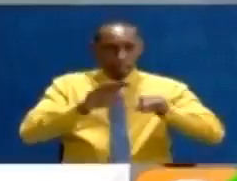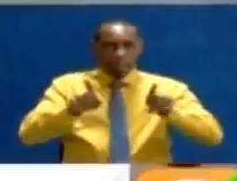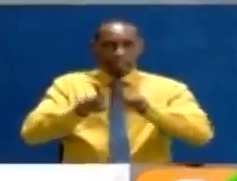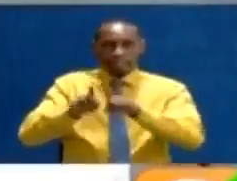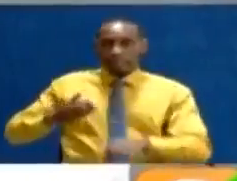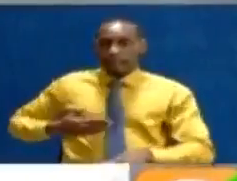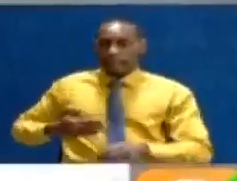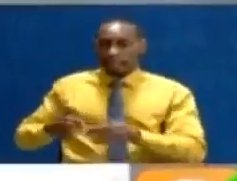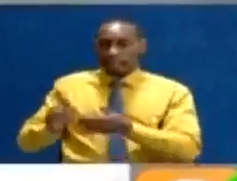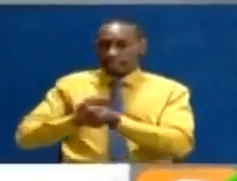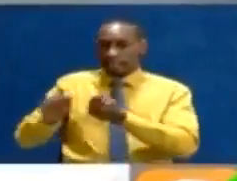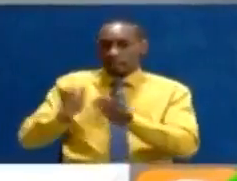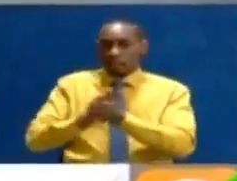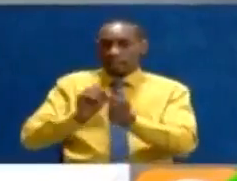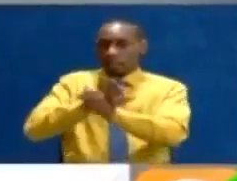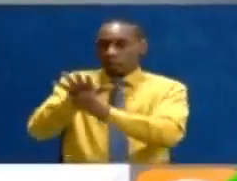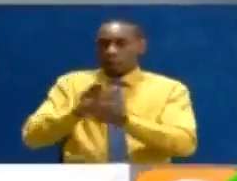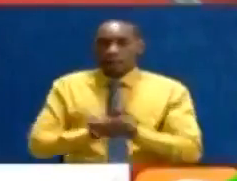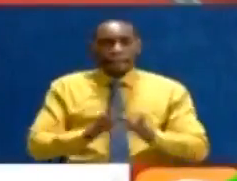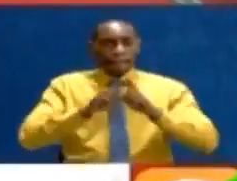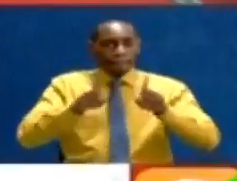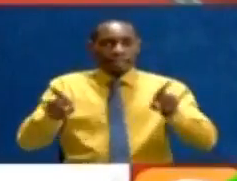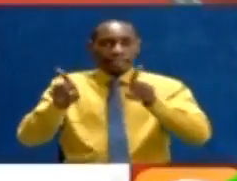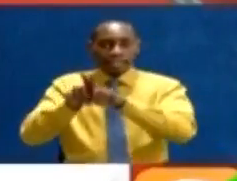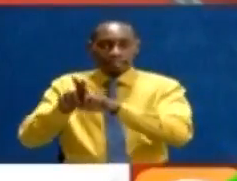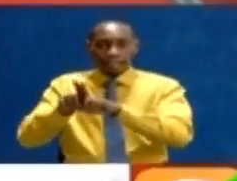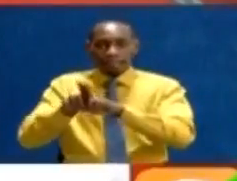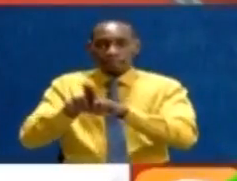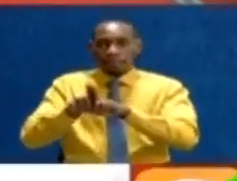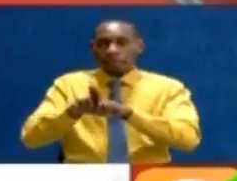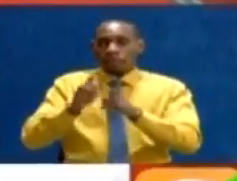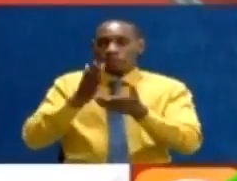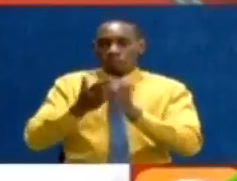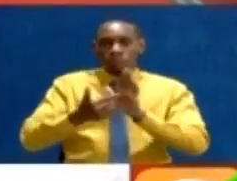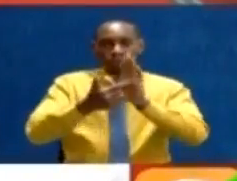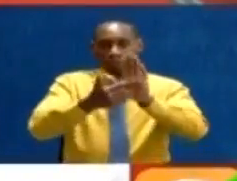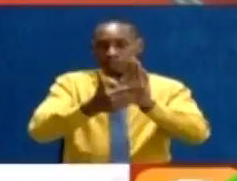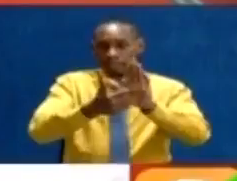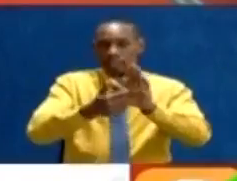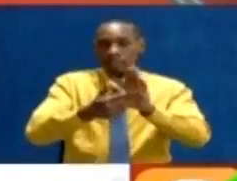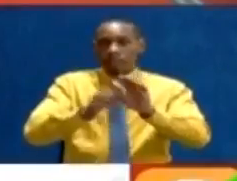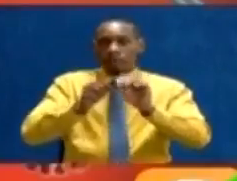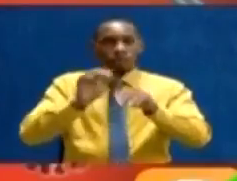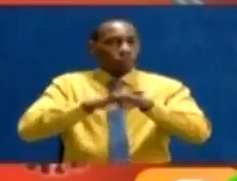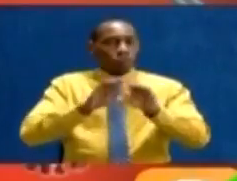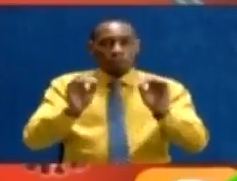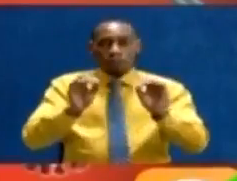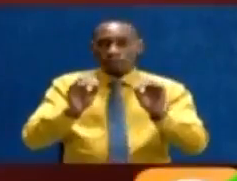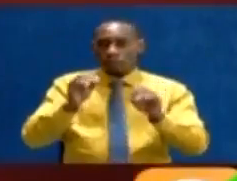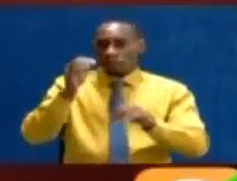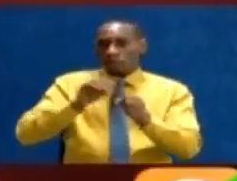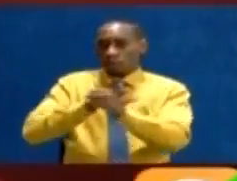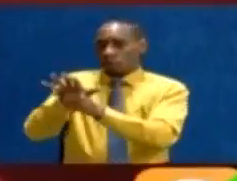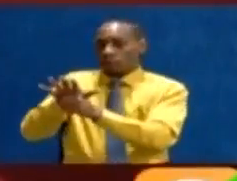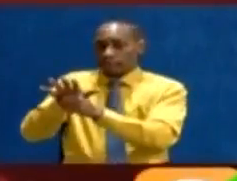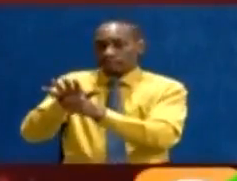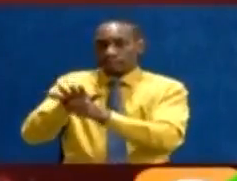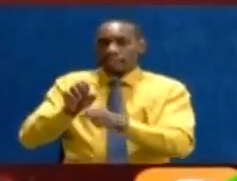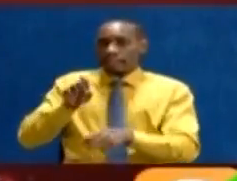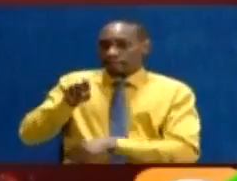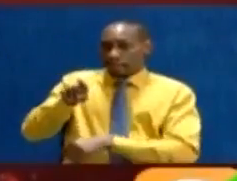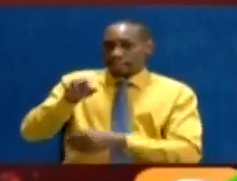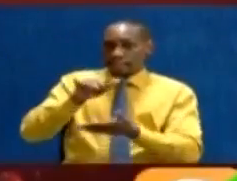severe lung injury with COVID-19. But also at the same time, too much expression of ACE2 is also counterproductive in COVID-19.